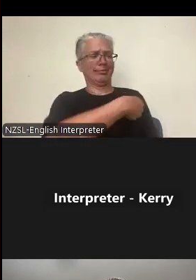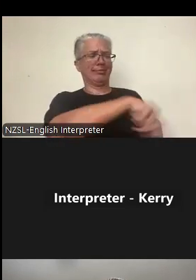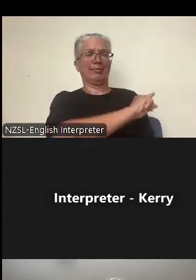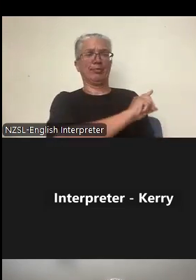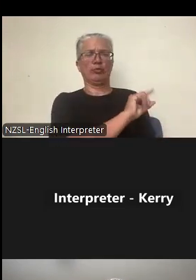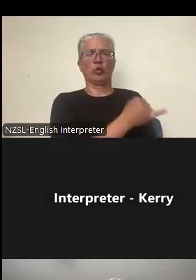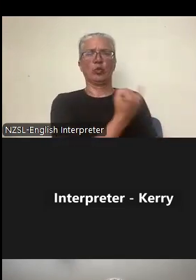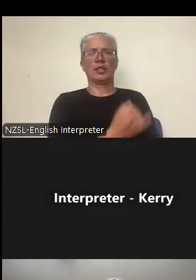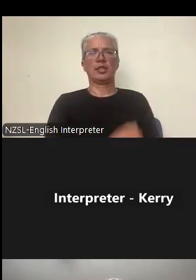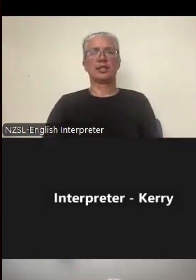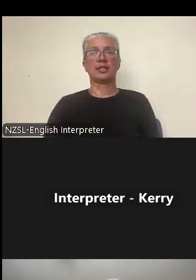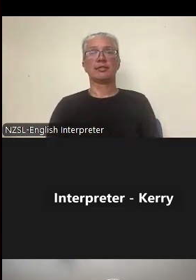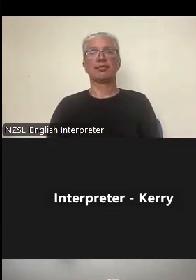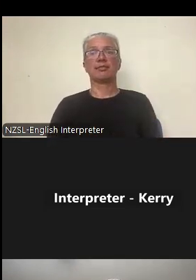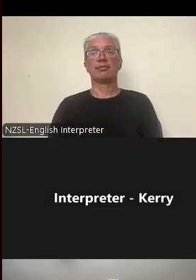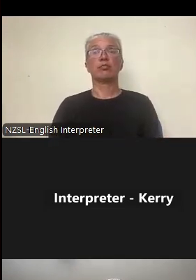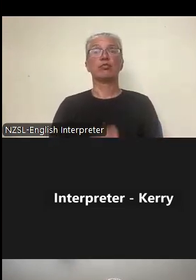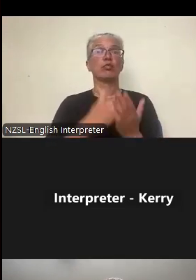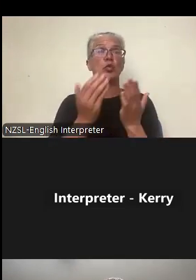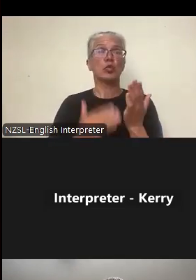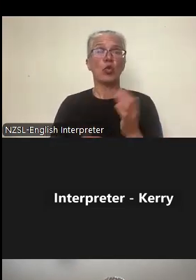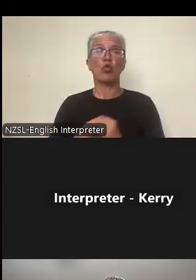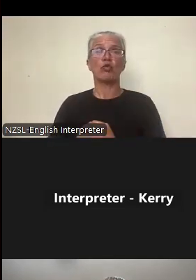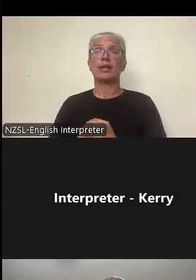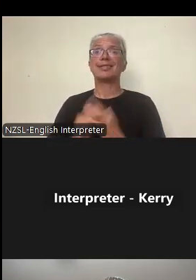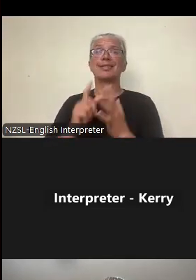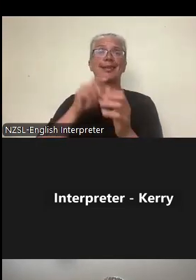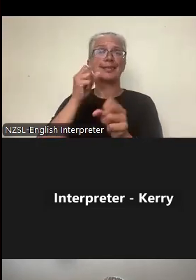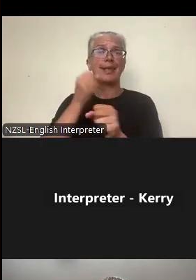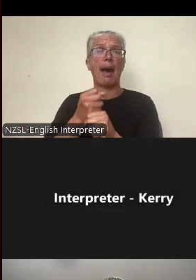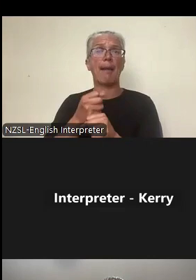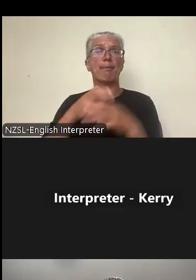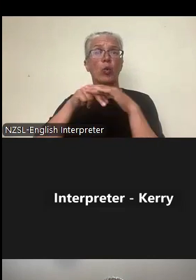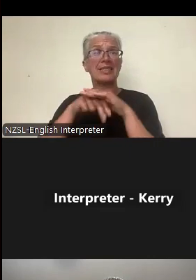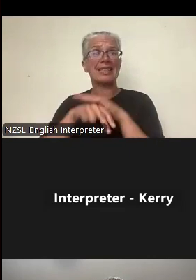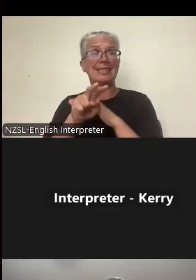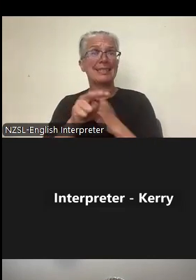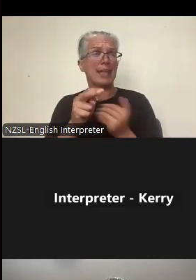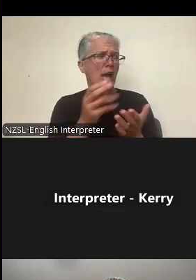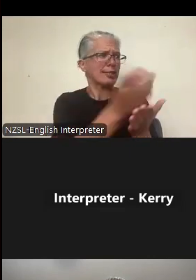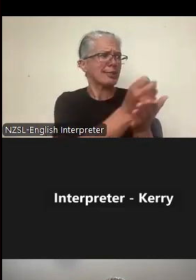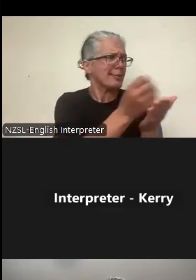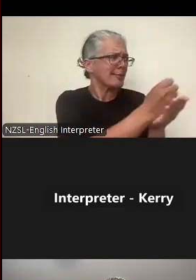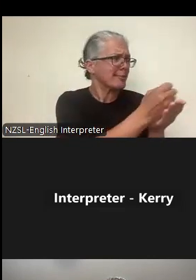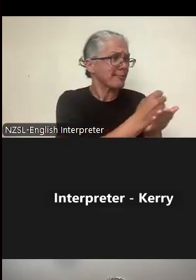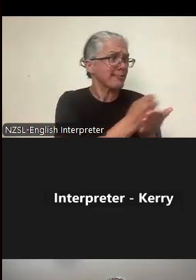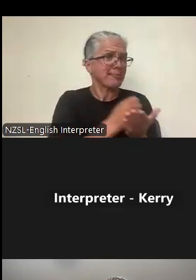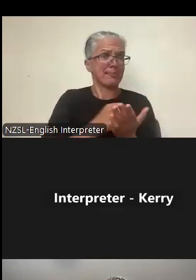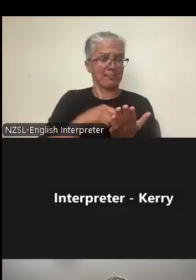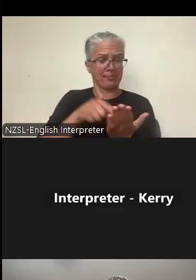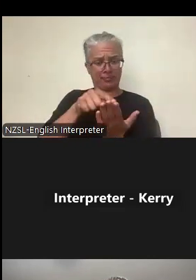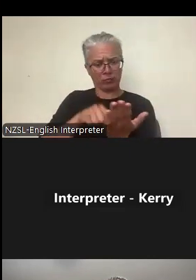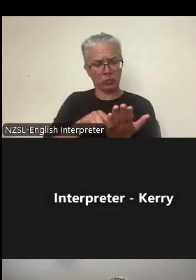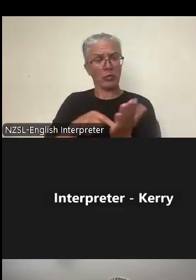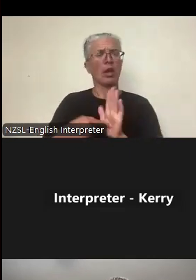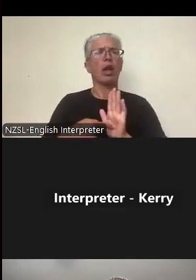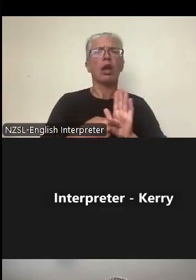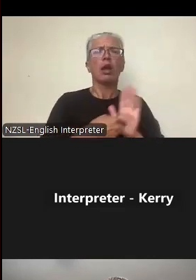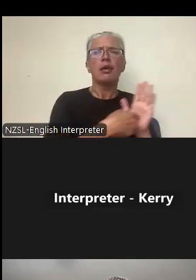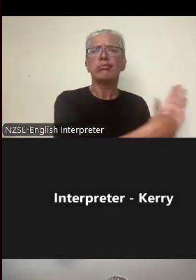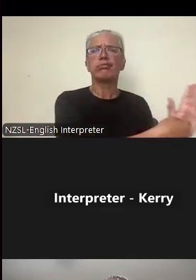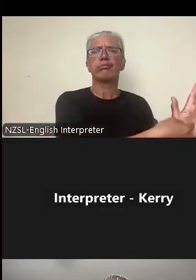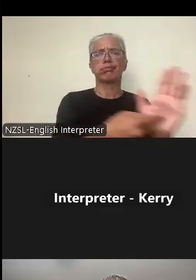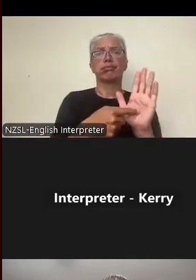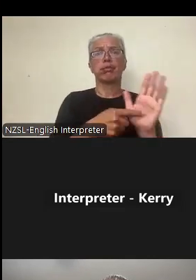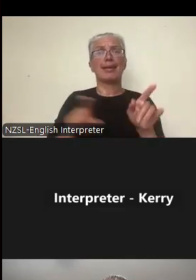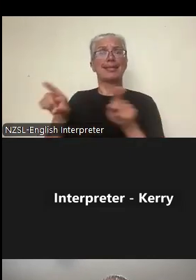Gathering stories, examples, and insights, and sharing regularly. Now, this is sharing, as Mark said, could be